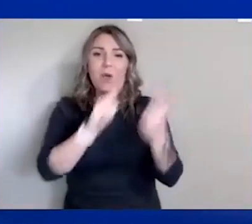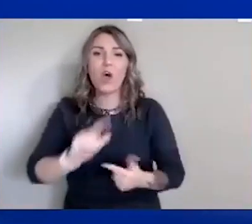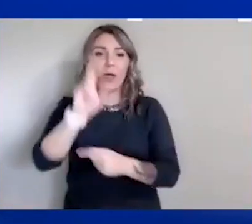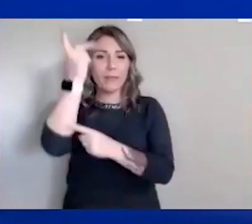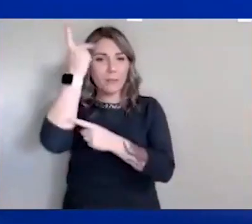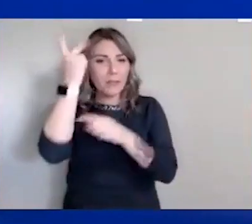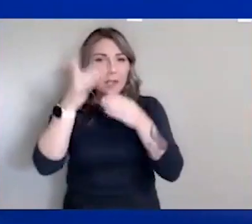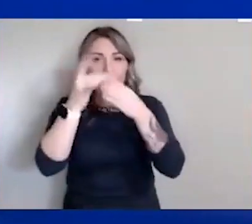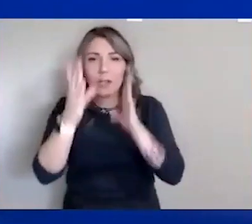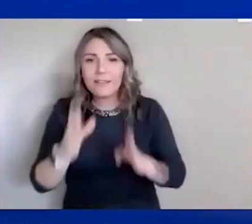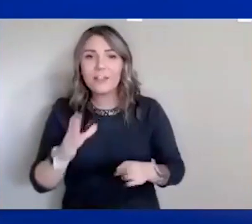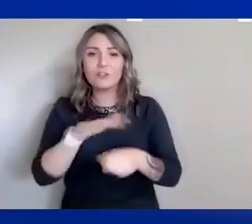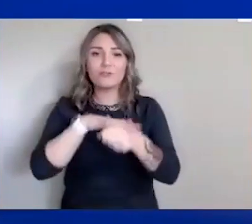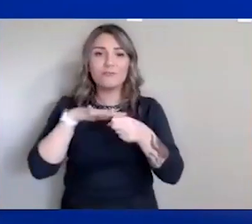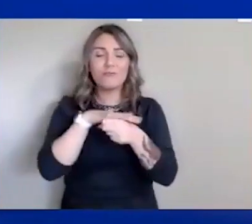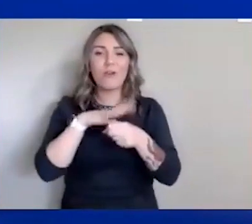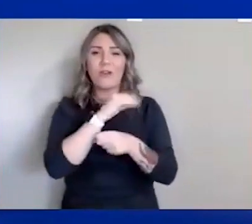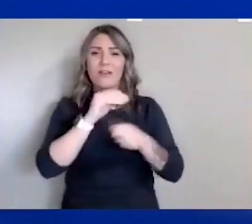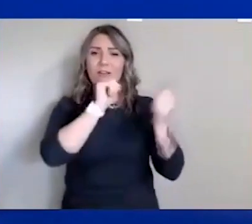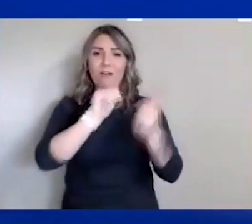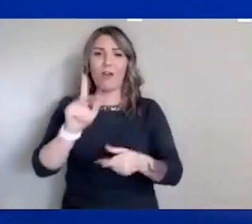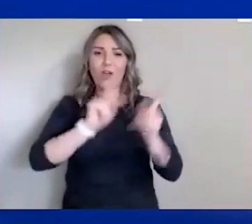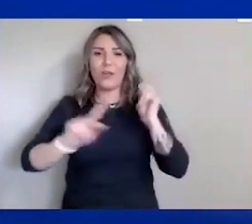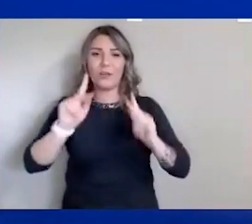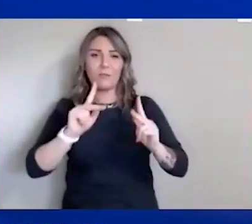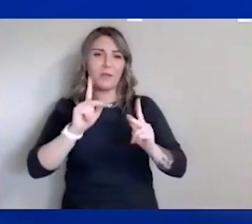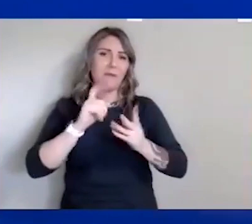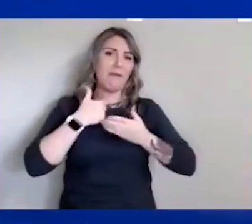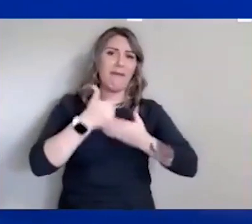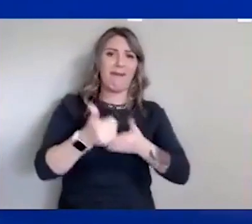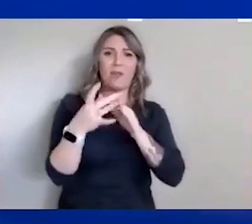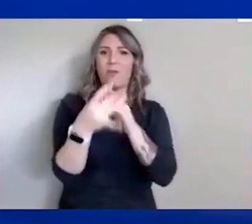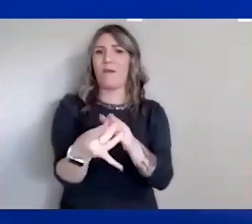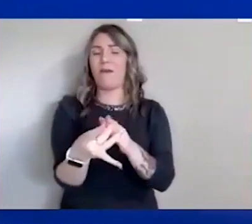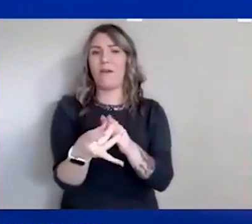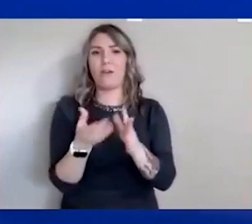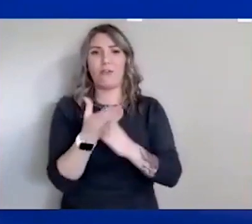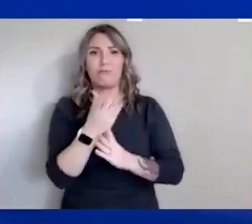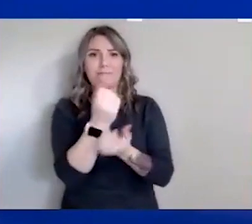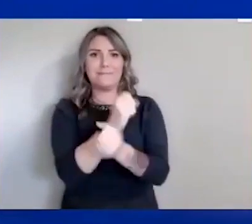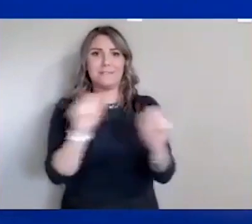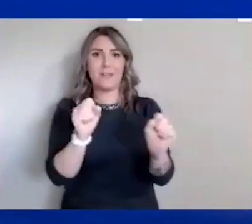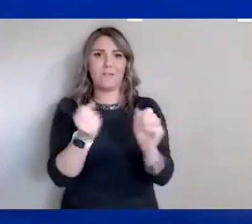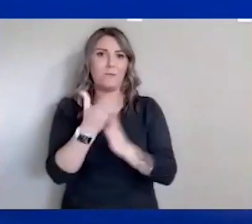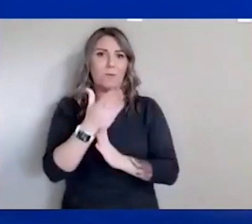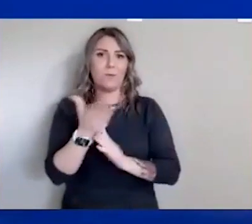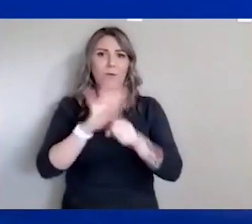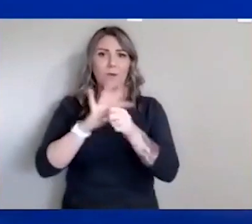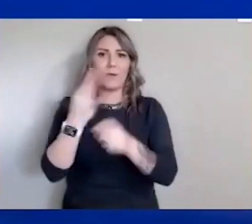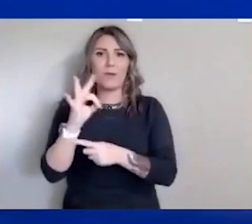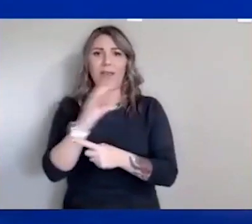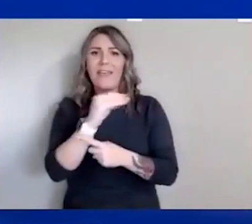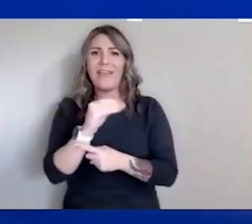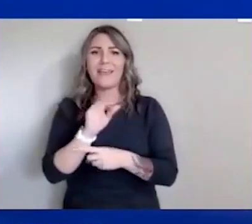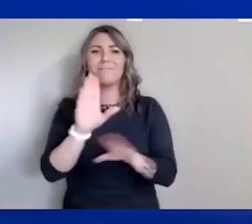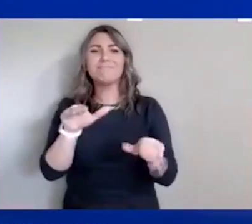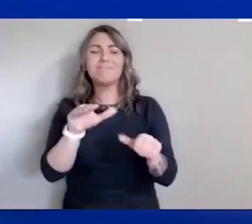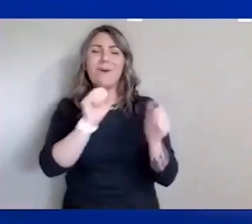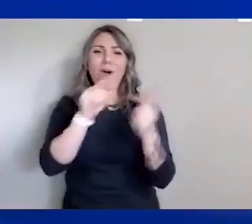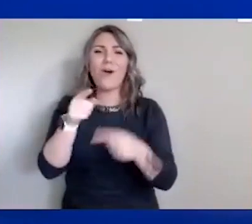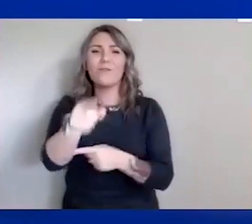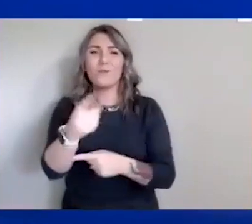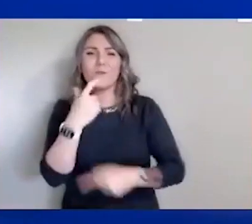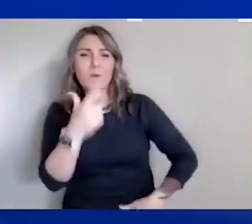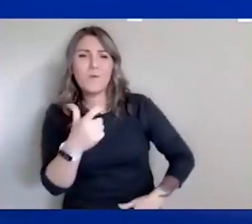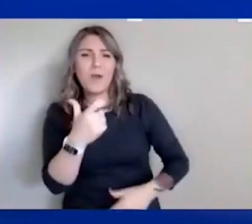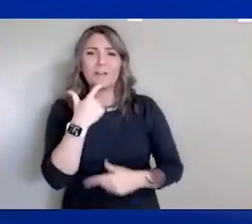locally, and to all the folks out there who have helped guide us and keep us all safe during this pandemic. A shout out to all of you who have been watching this program for the last 15